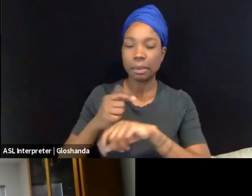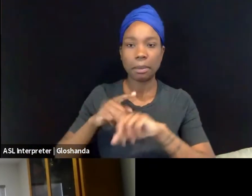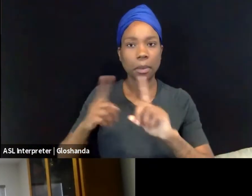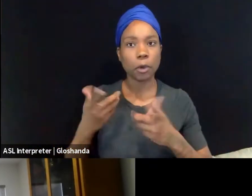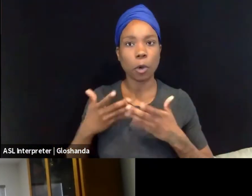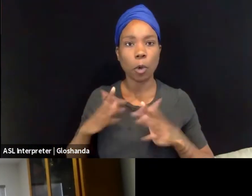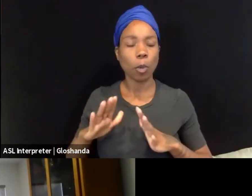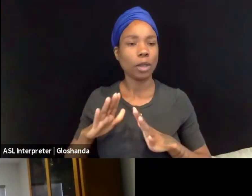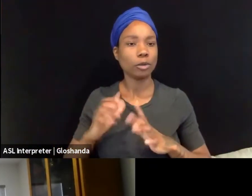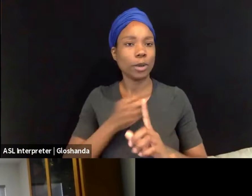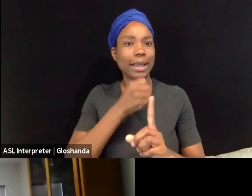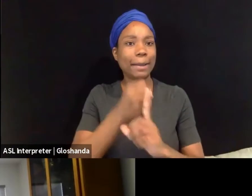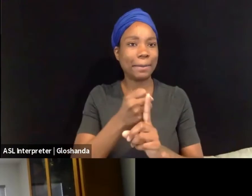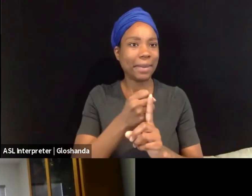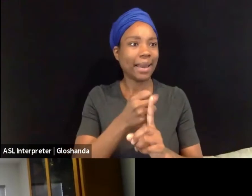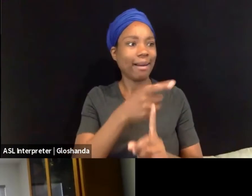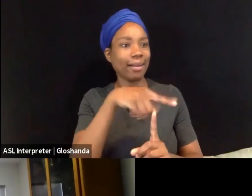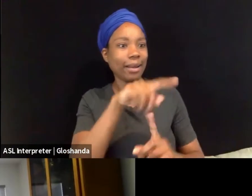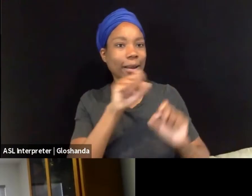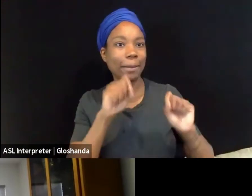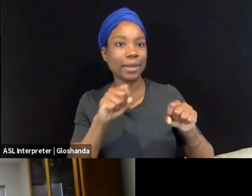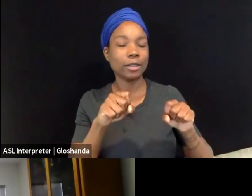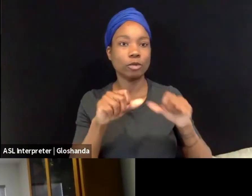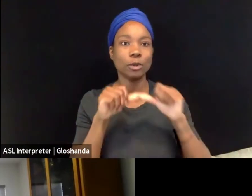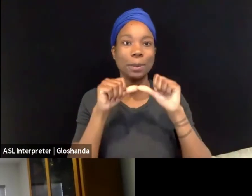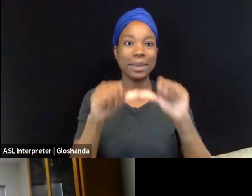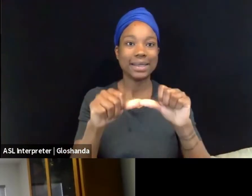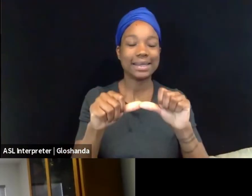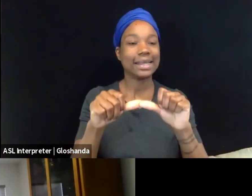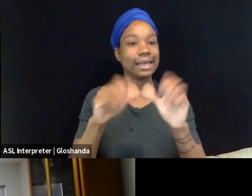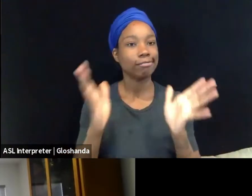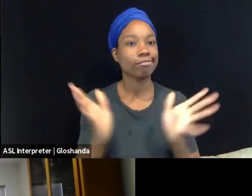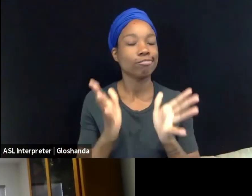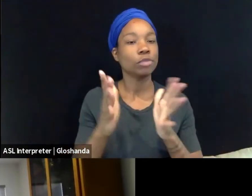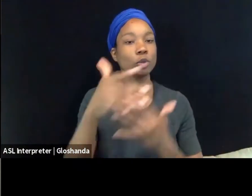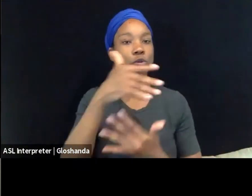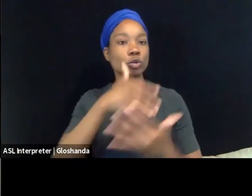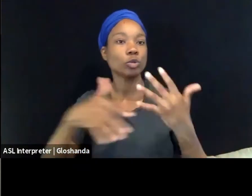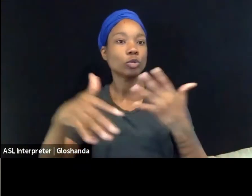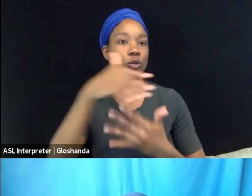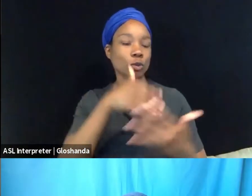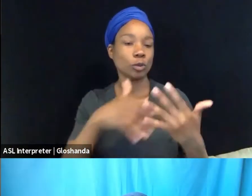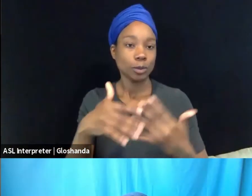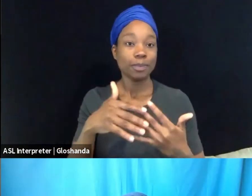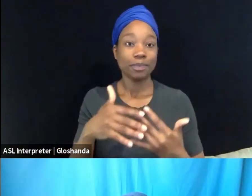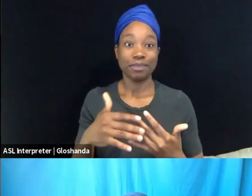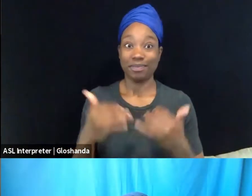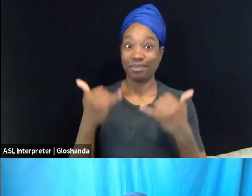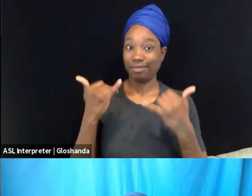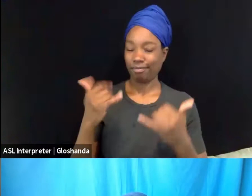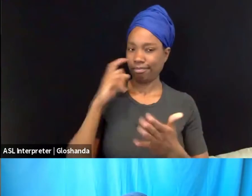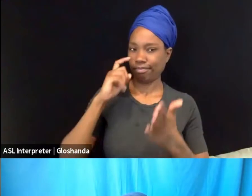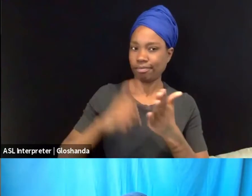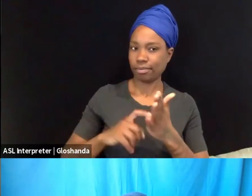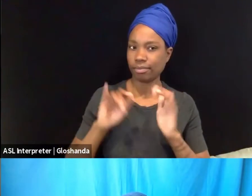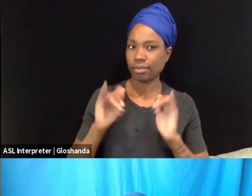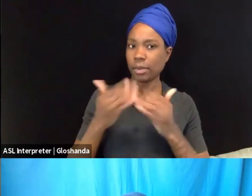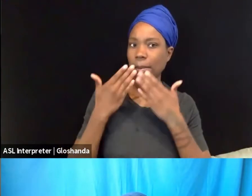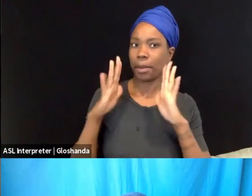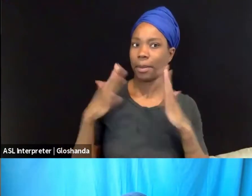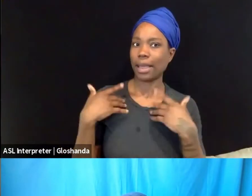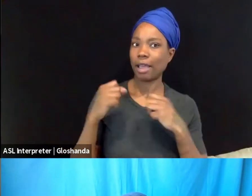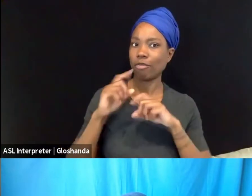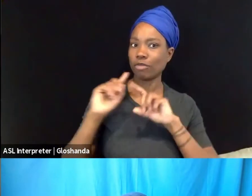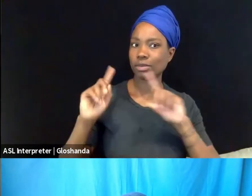promoting social connectivity. We're now seeing that the public health response that was meant to protect older